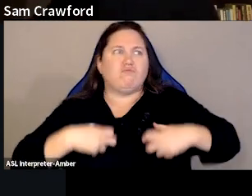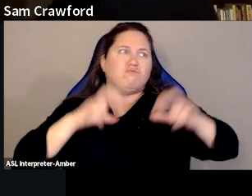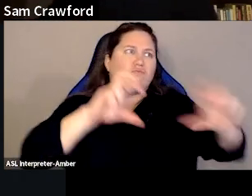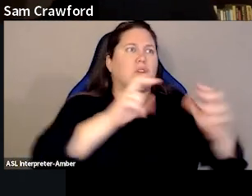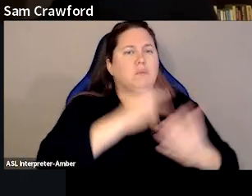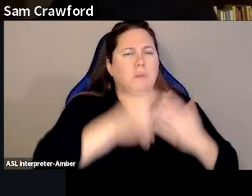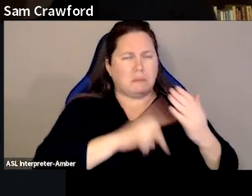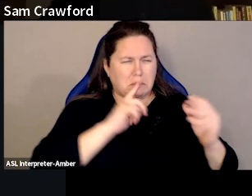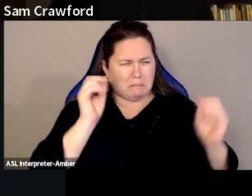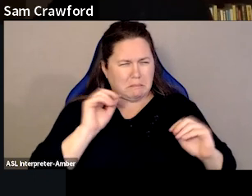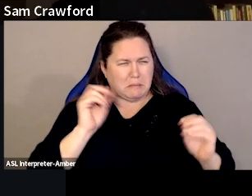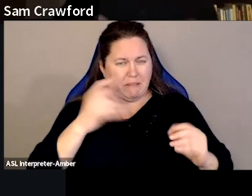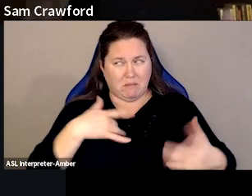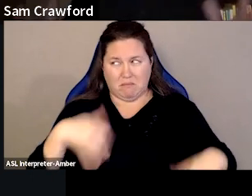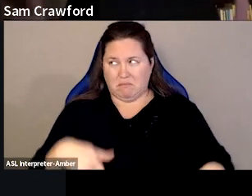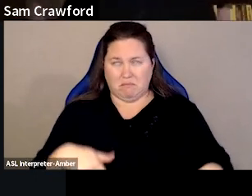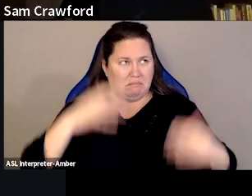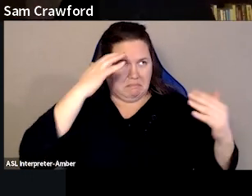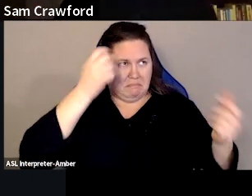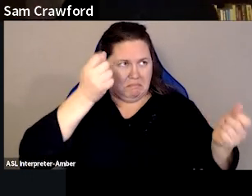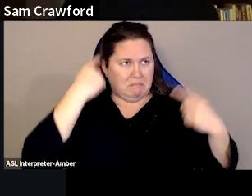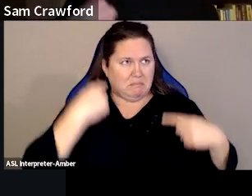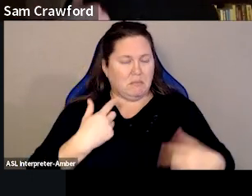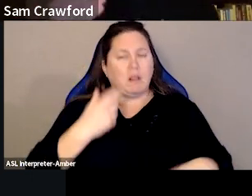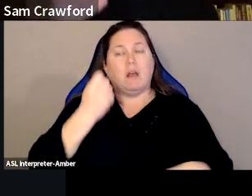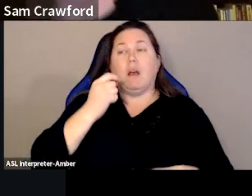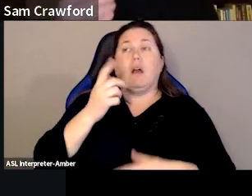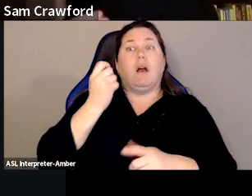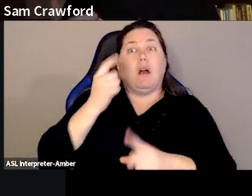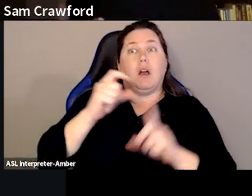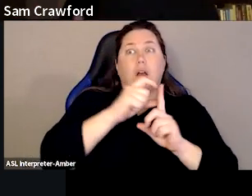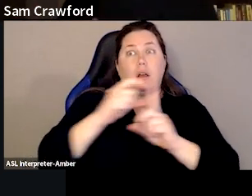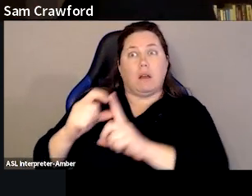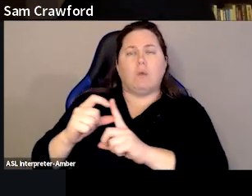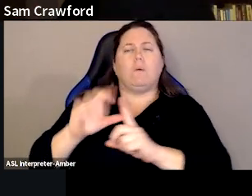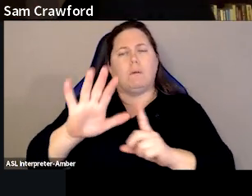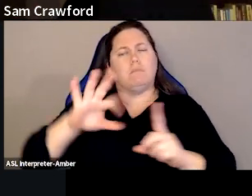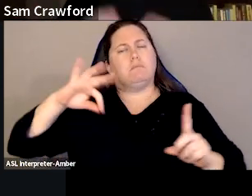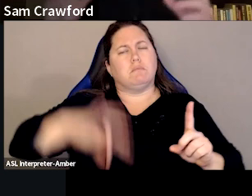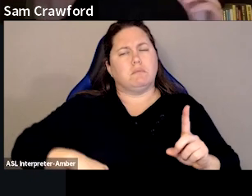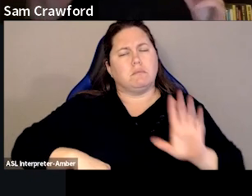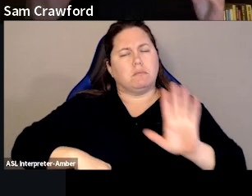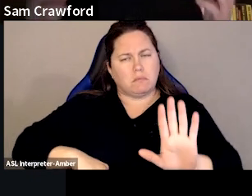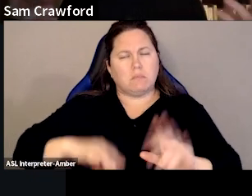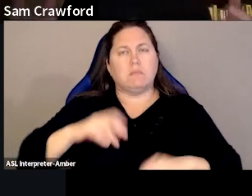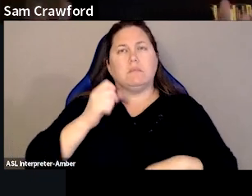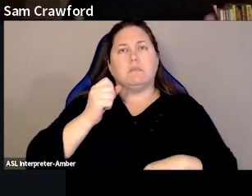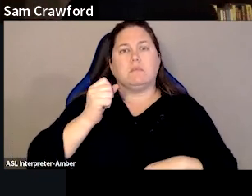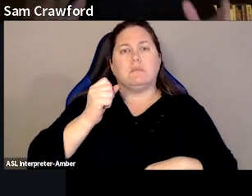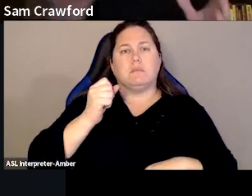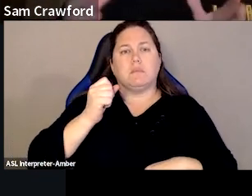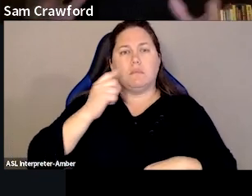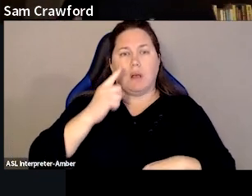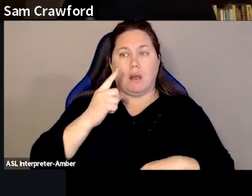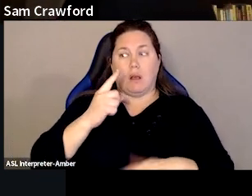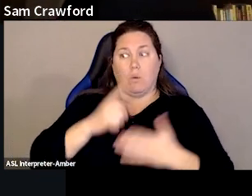final product. Jargon, yeah, it can be useful and it still does exist to some degree, but with the advent of these, what you see is what you